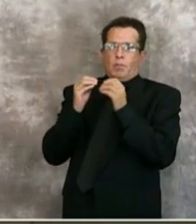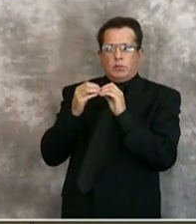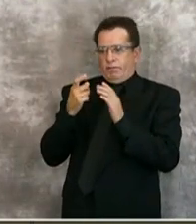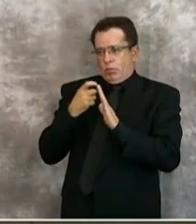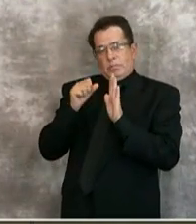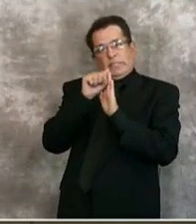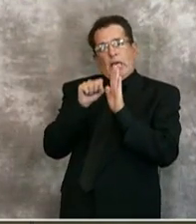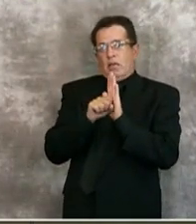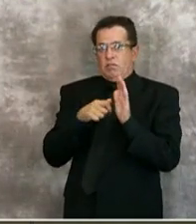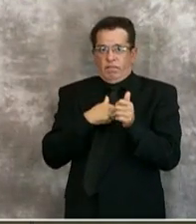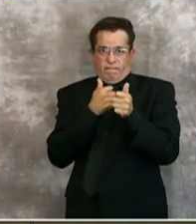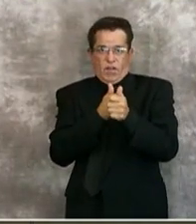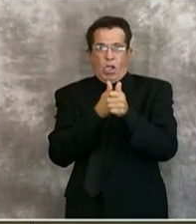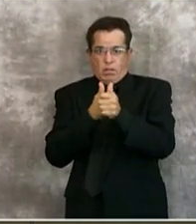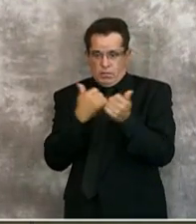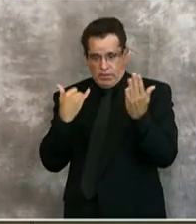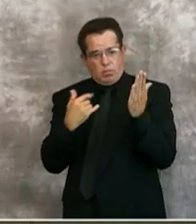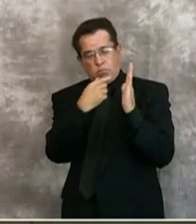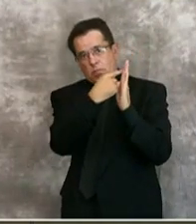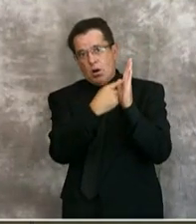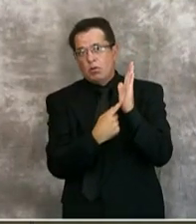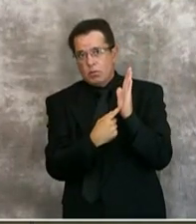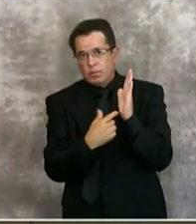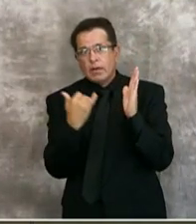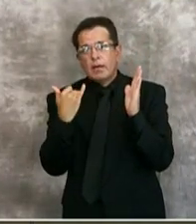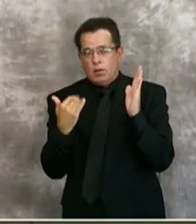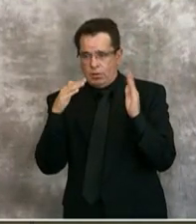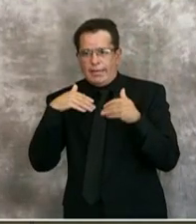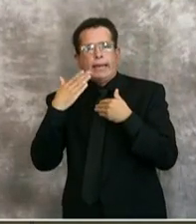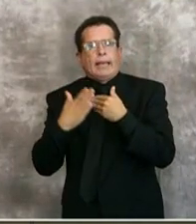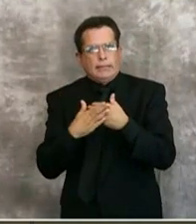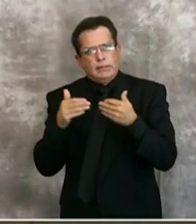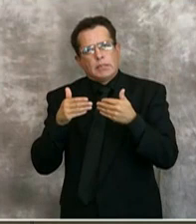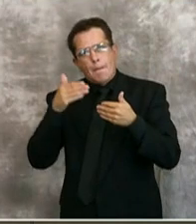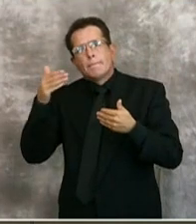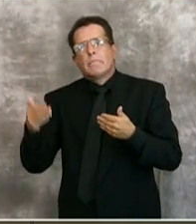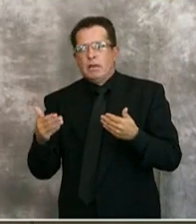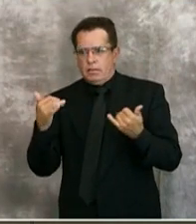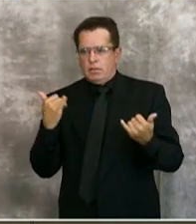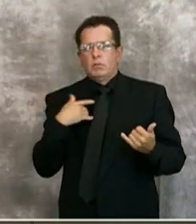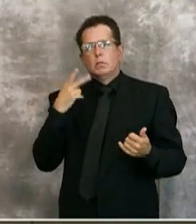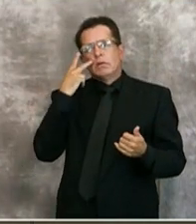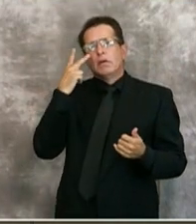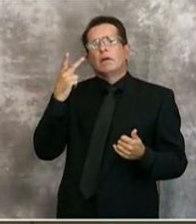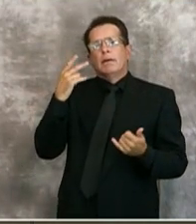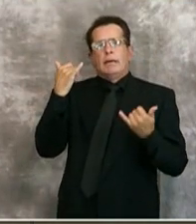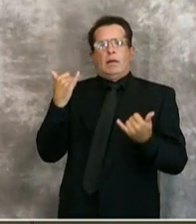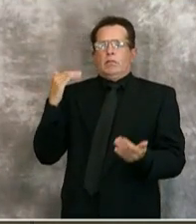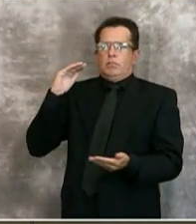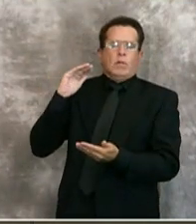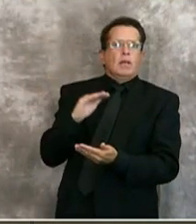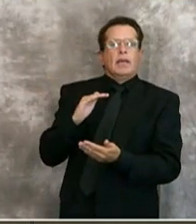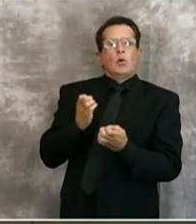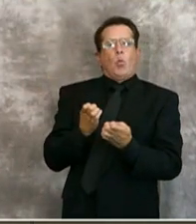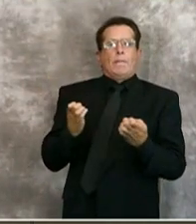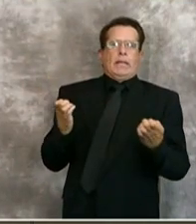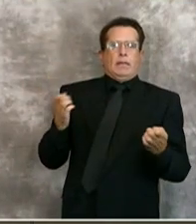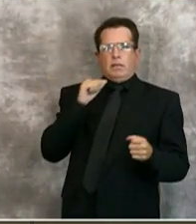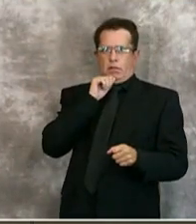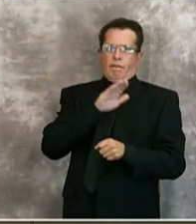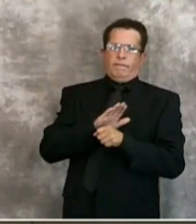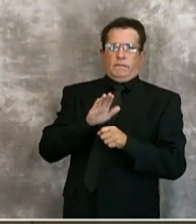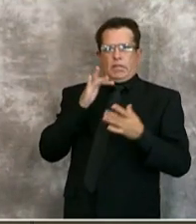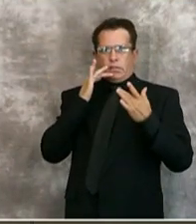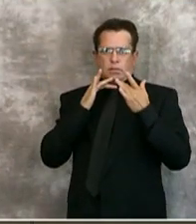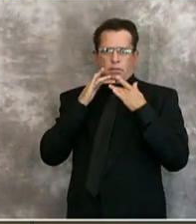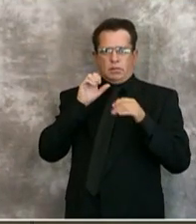state. We got there. Now we have another wrinkle, which is now a decrease in supplies. As I stated